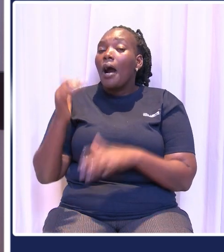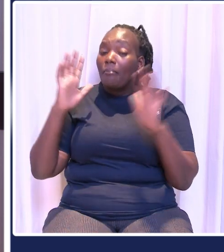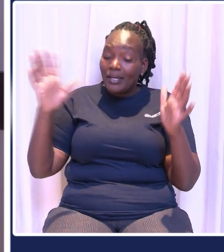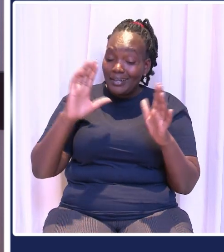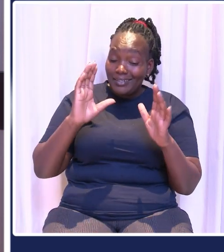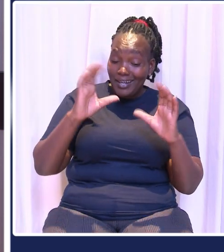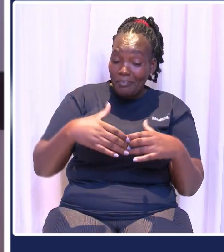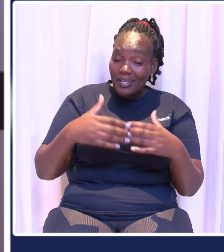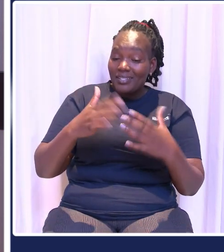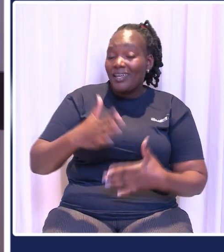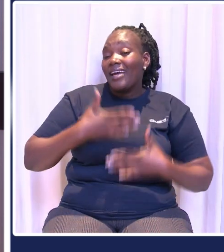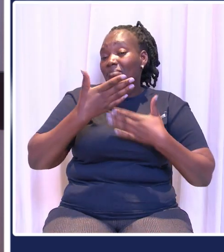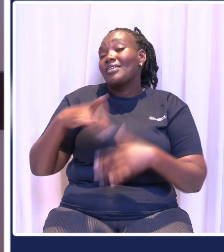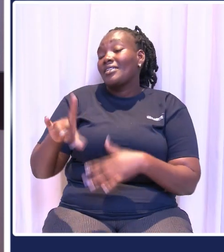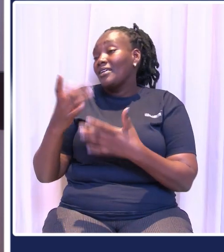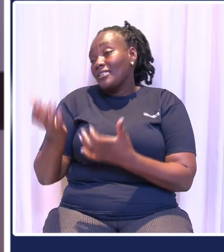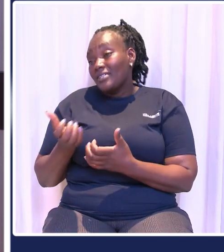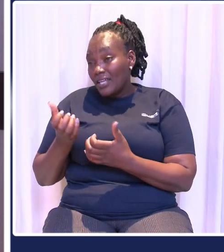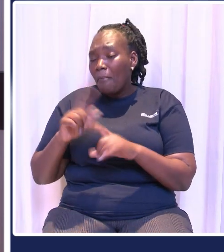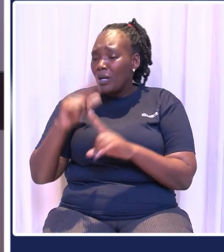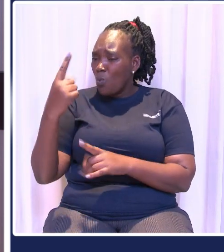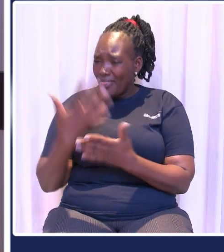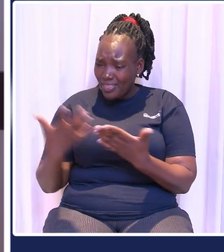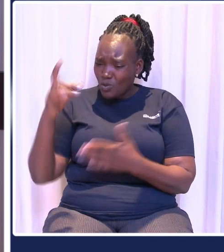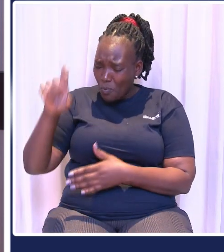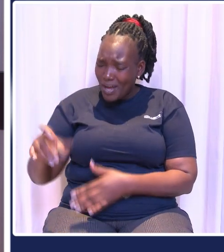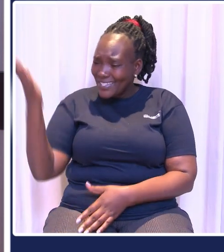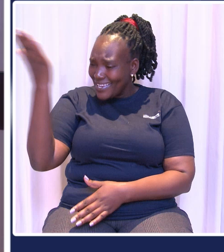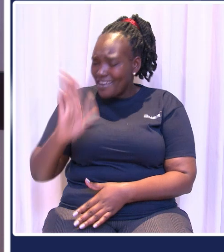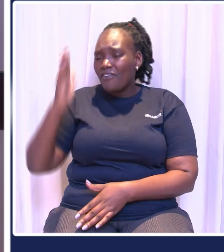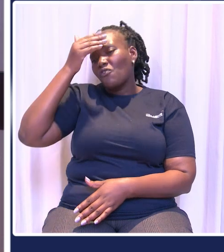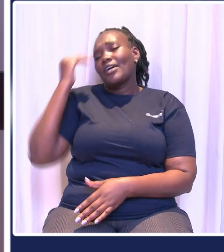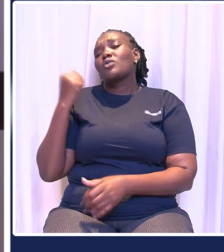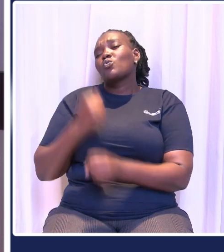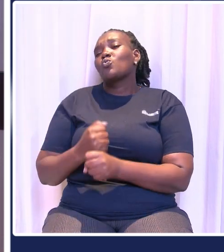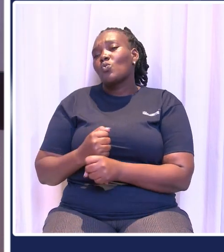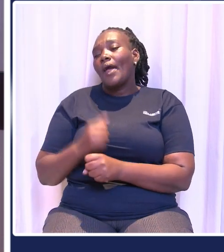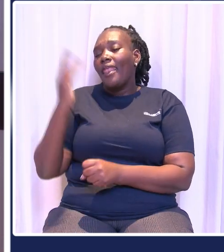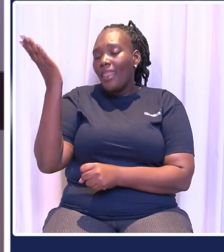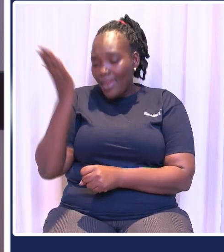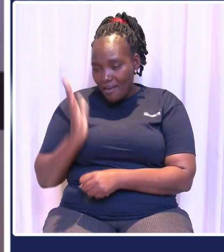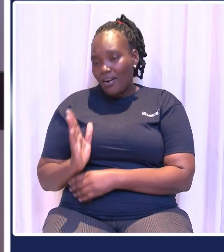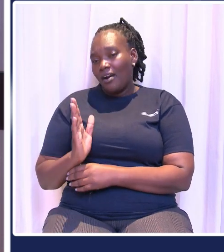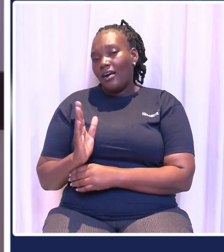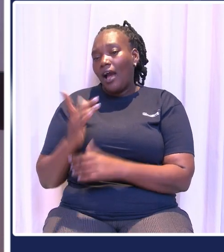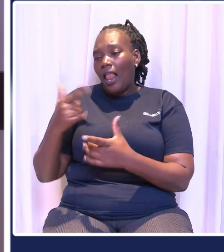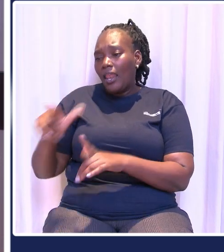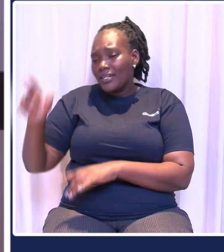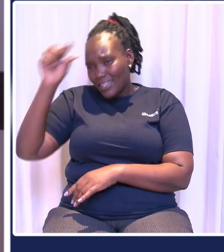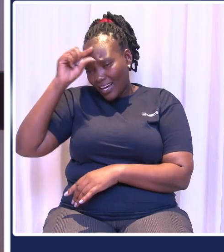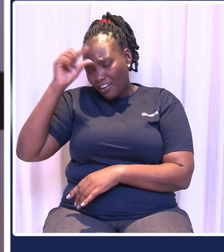express an interest. But the one thing we must never forget to do is never let the